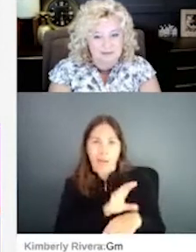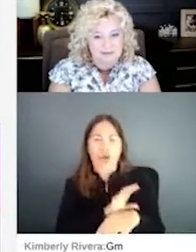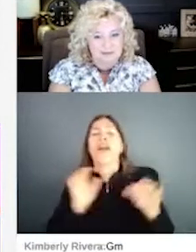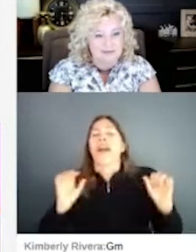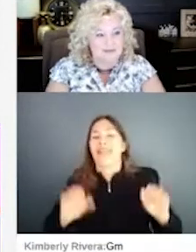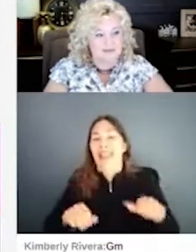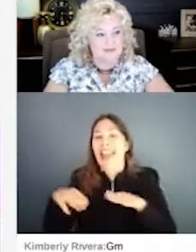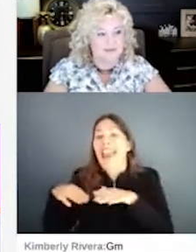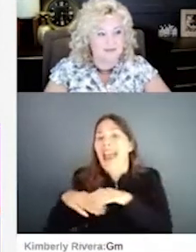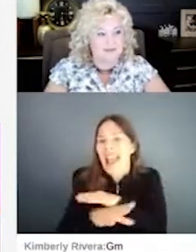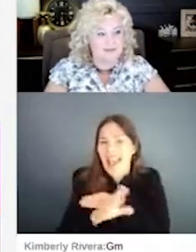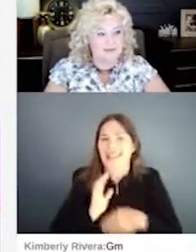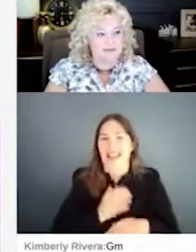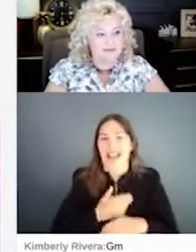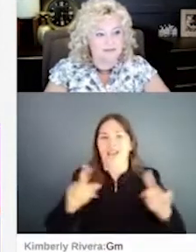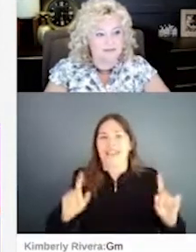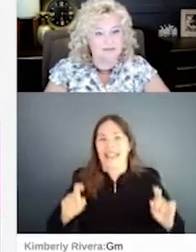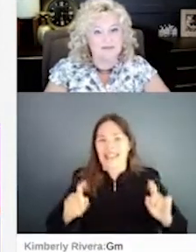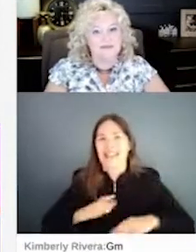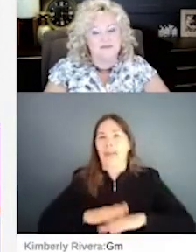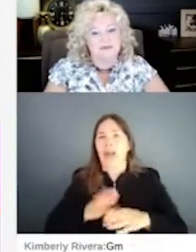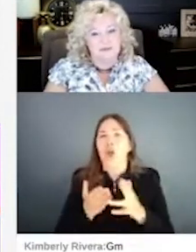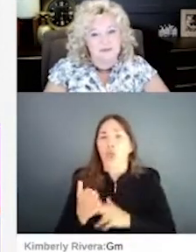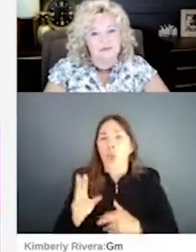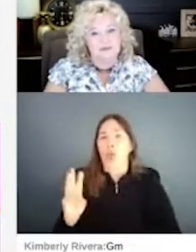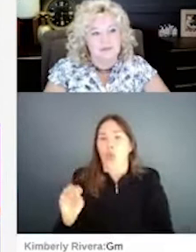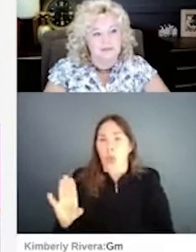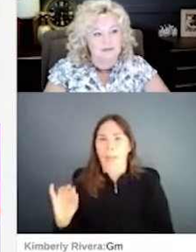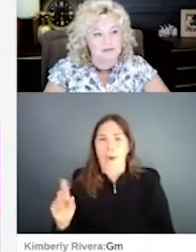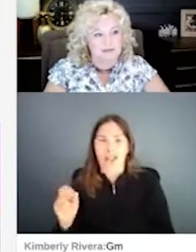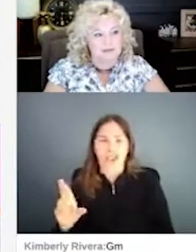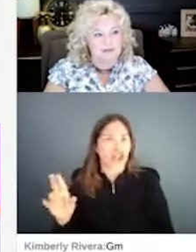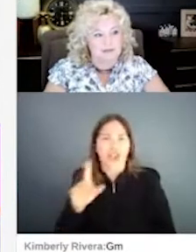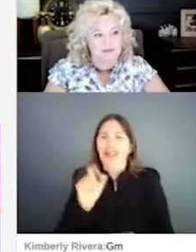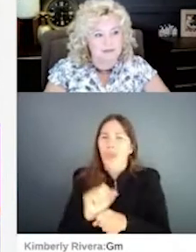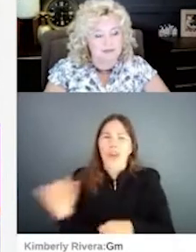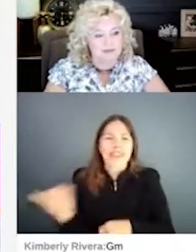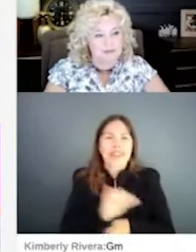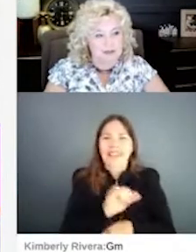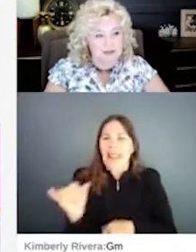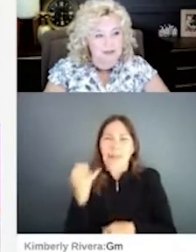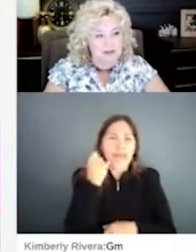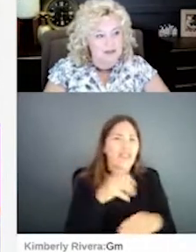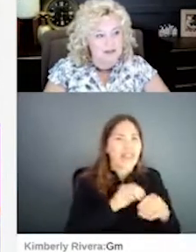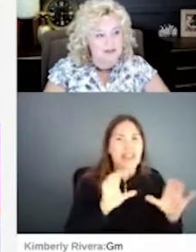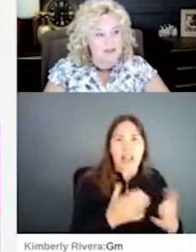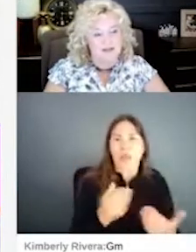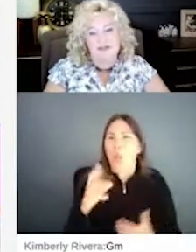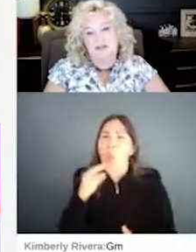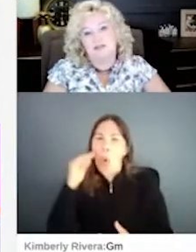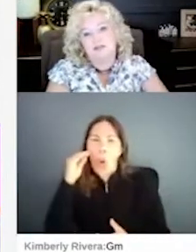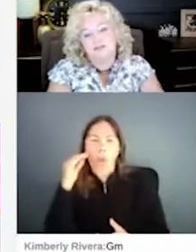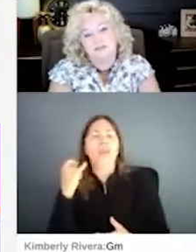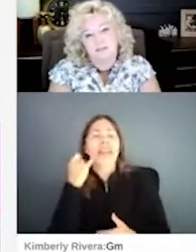can access our testing platform through a web browser. So it works just the same as if they were at home, but they can be in your classroom instead. And if you need more